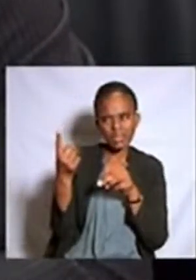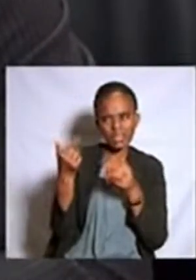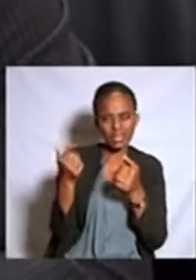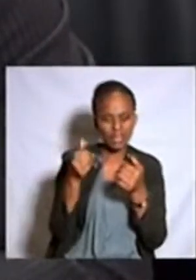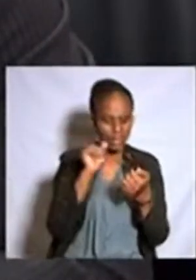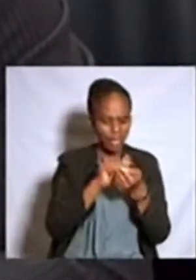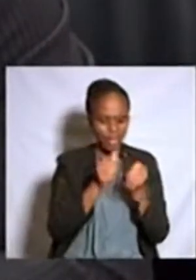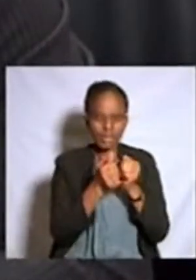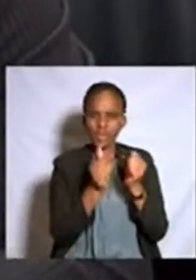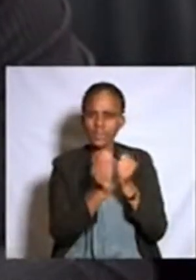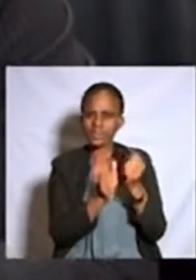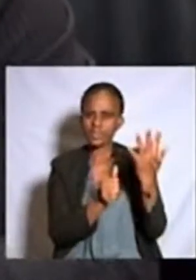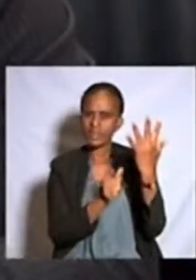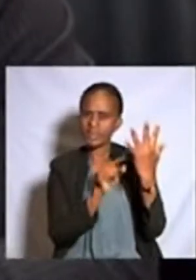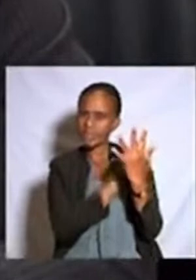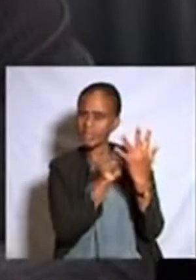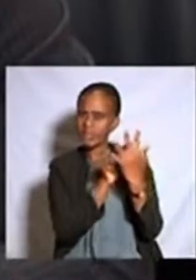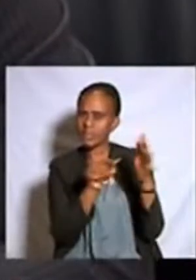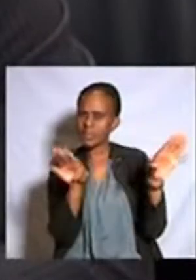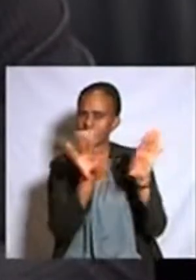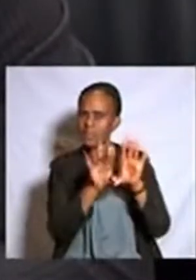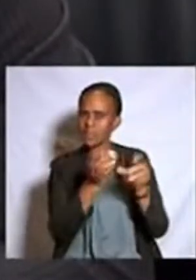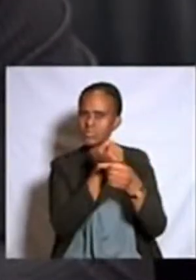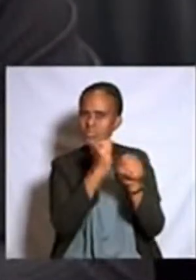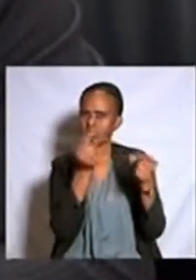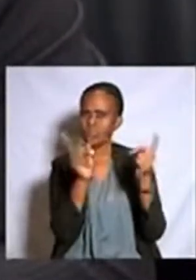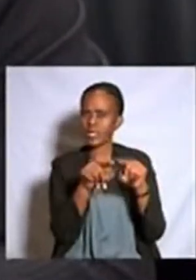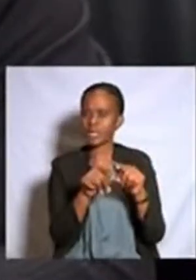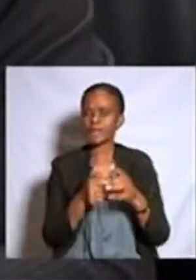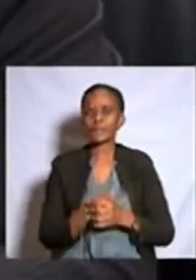is hindering the closure of these 5 mortgages?